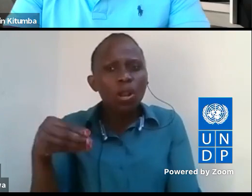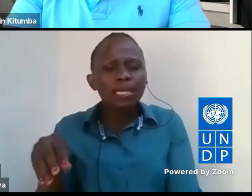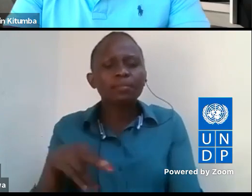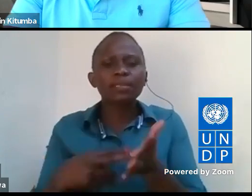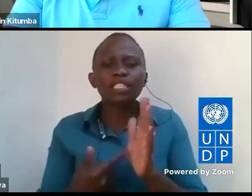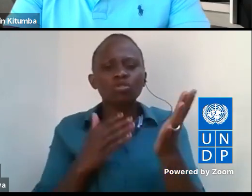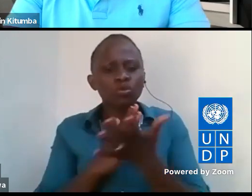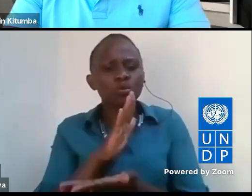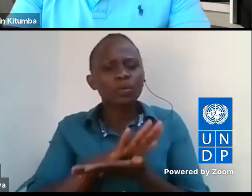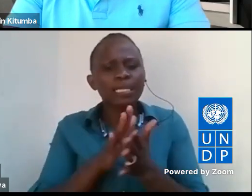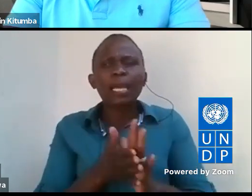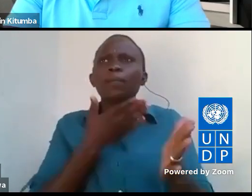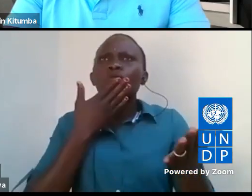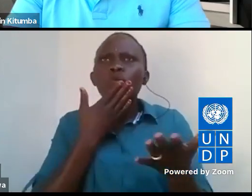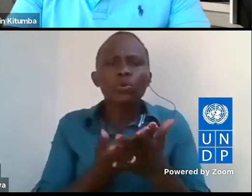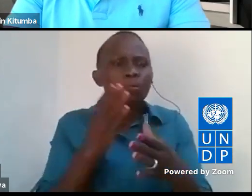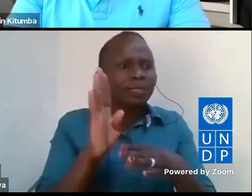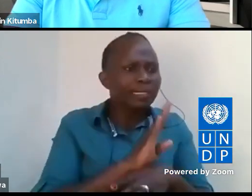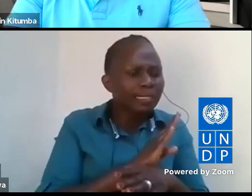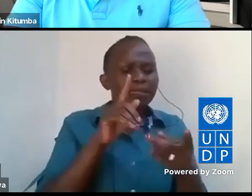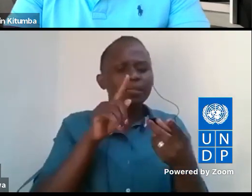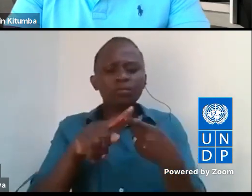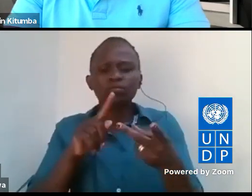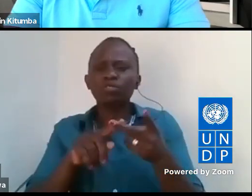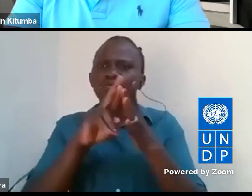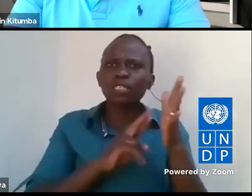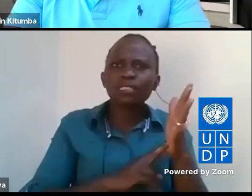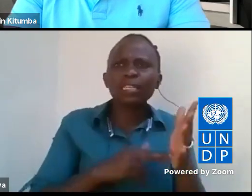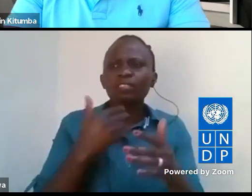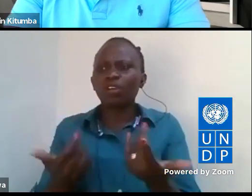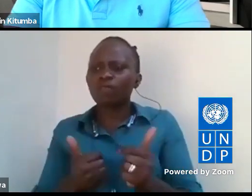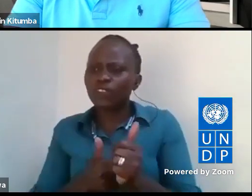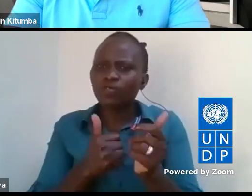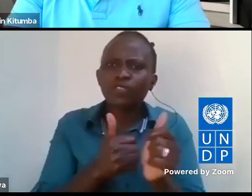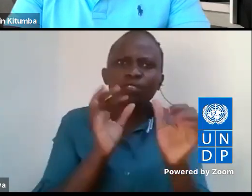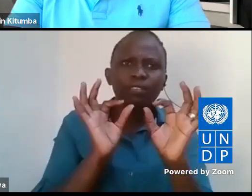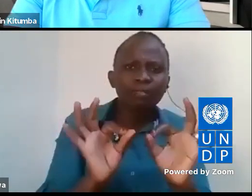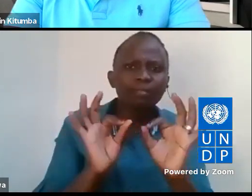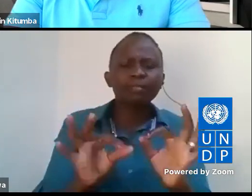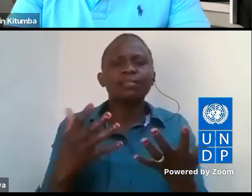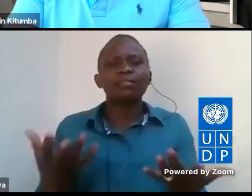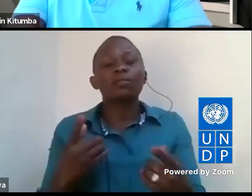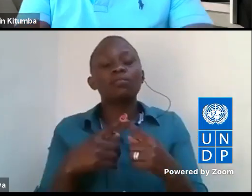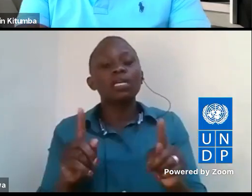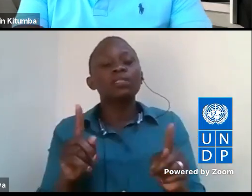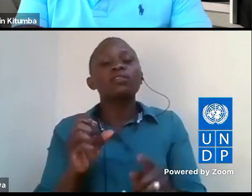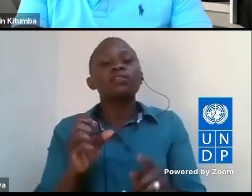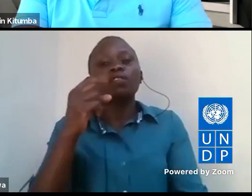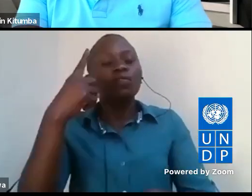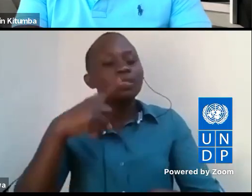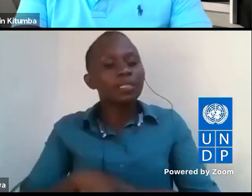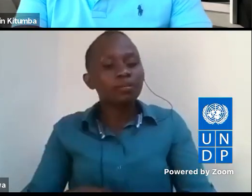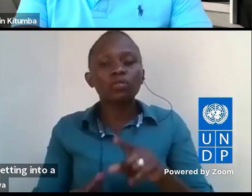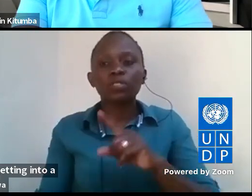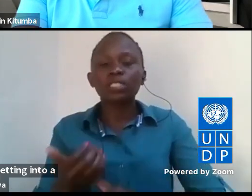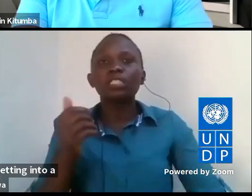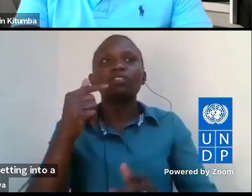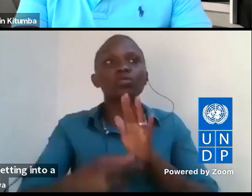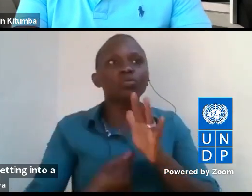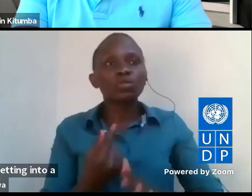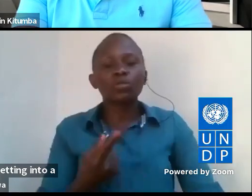business, that you're registered, that you have bank accounts, you have a track record and so on. But for the first time, we're now getting into a situation where we're saying,